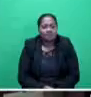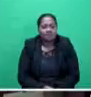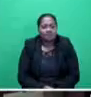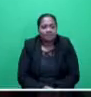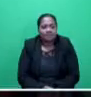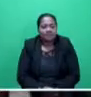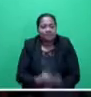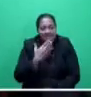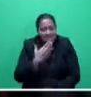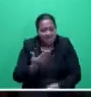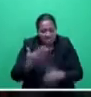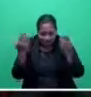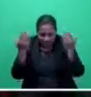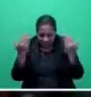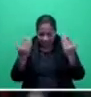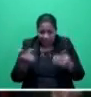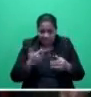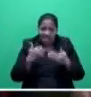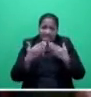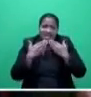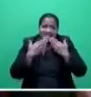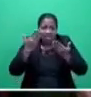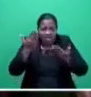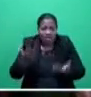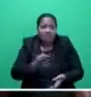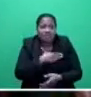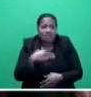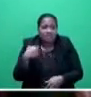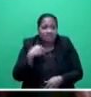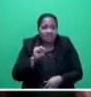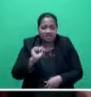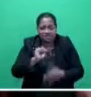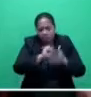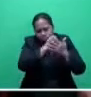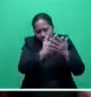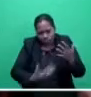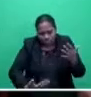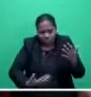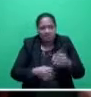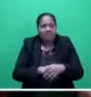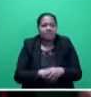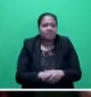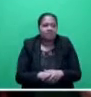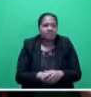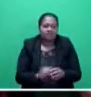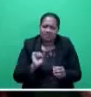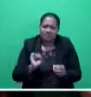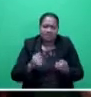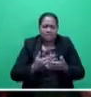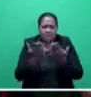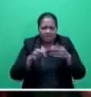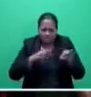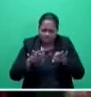Thank you, Mr. Speaker. Mr. Speaker, I thank the Honourable Minister for his statement and commend him for the quote-unquote big plans he has